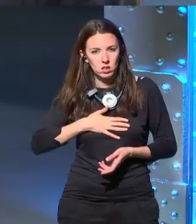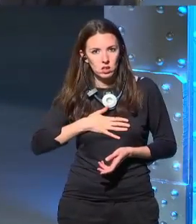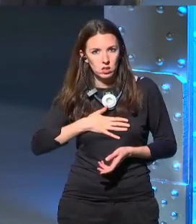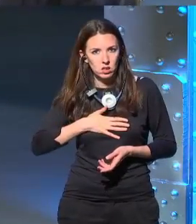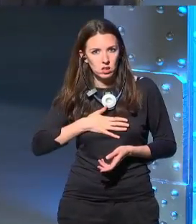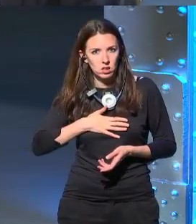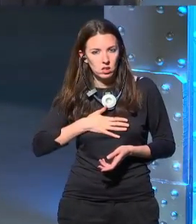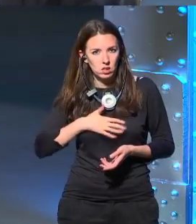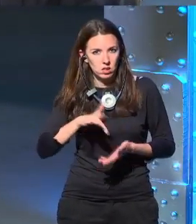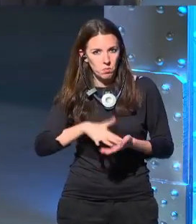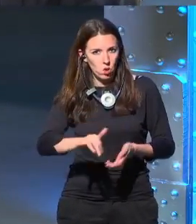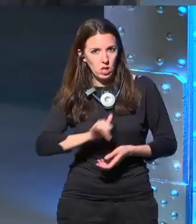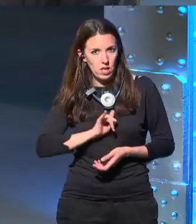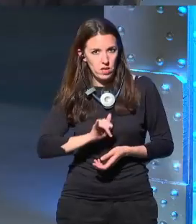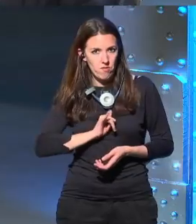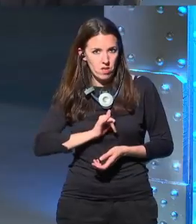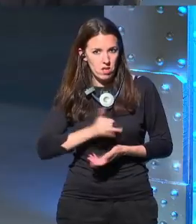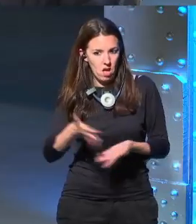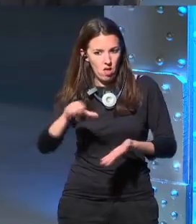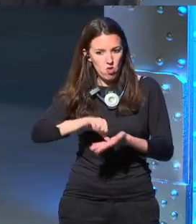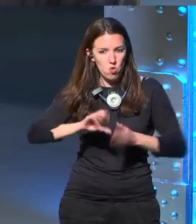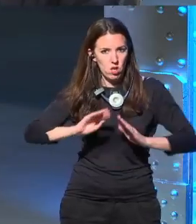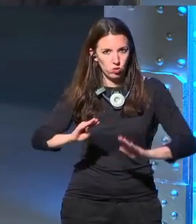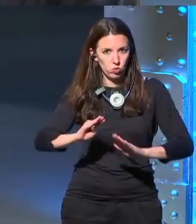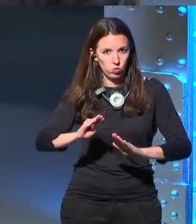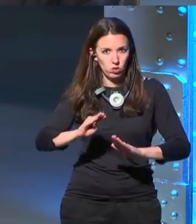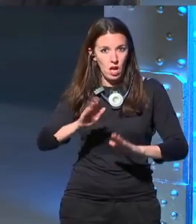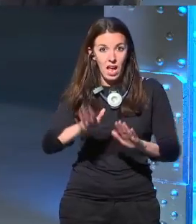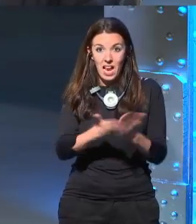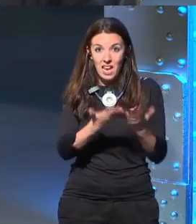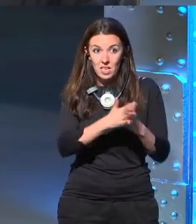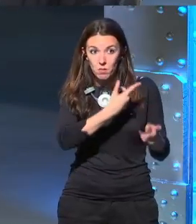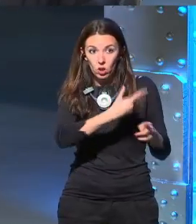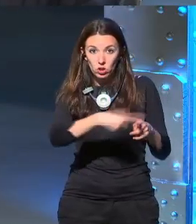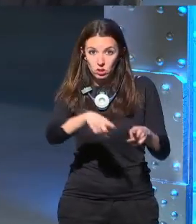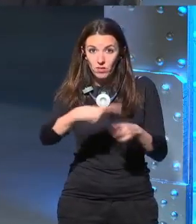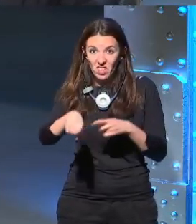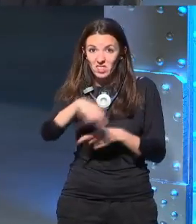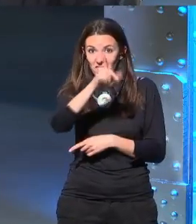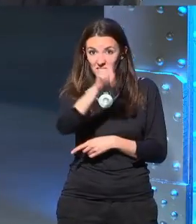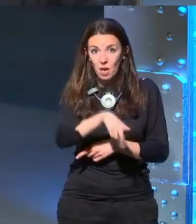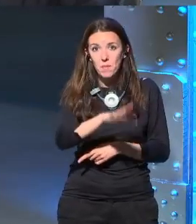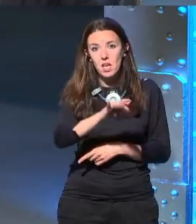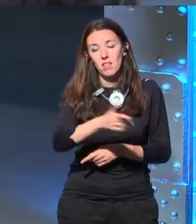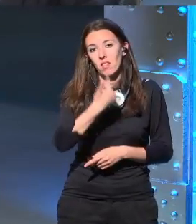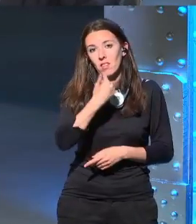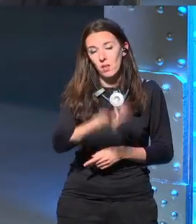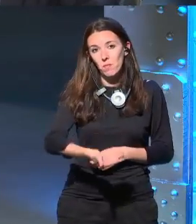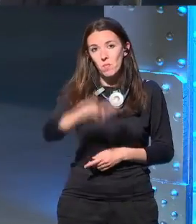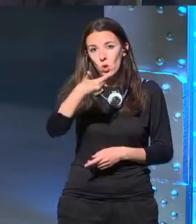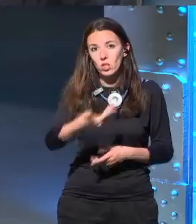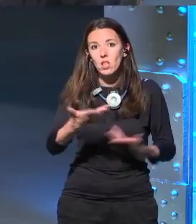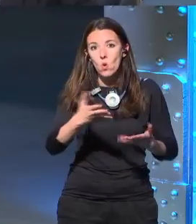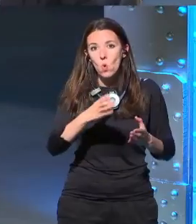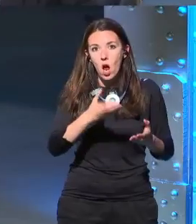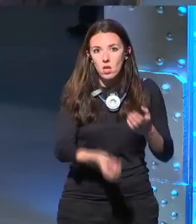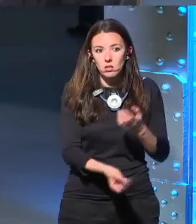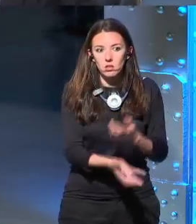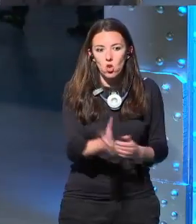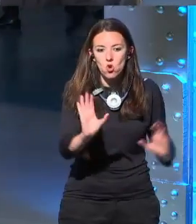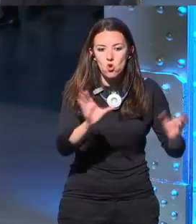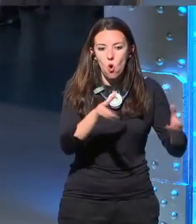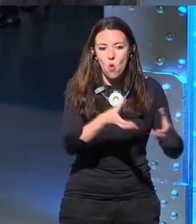are important, the ethos, the identity of this city. And in his